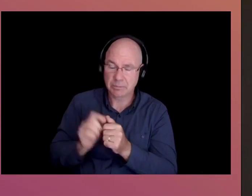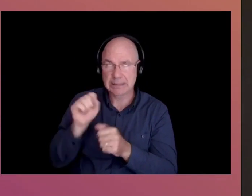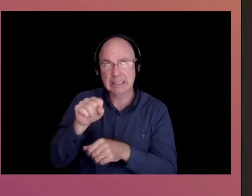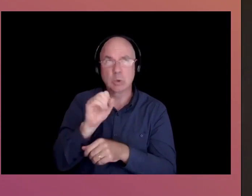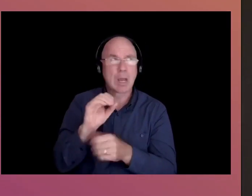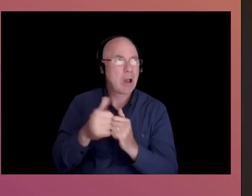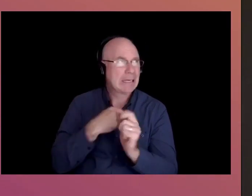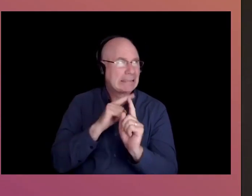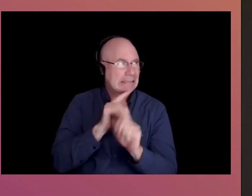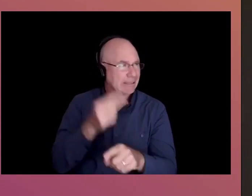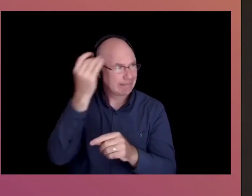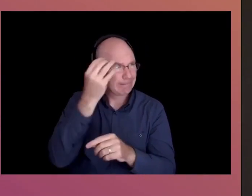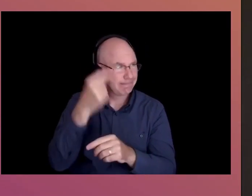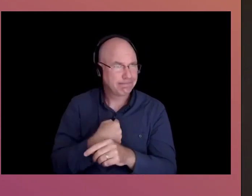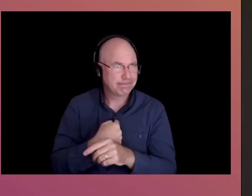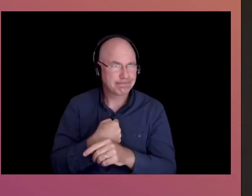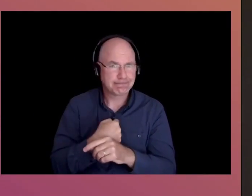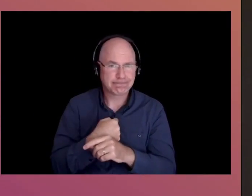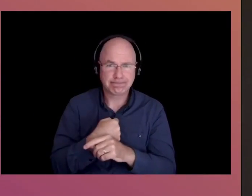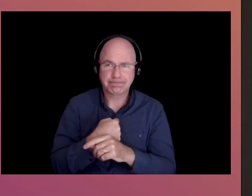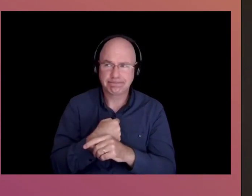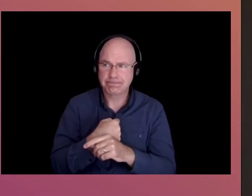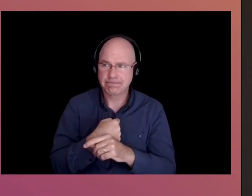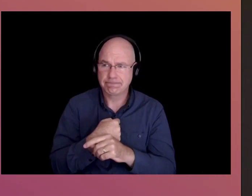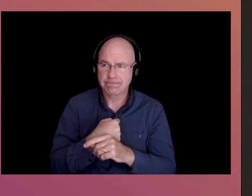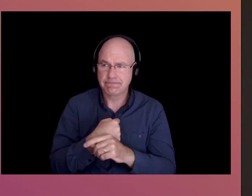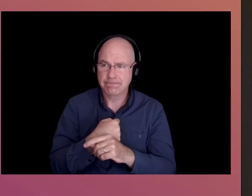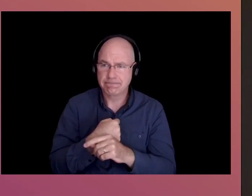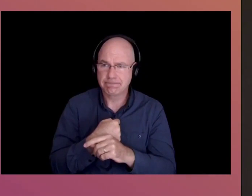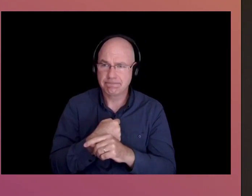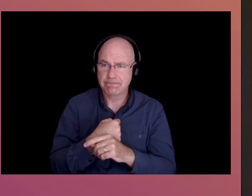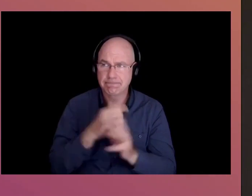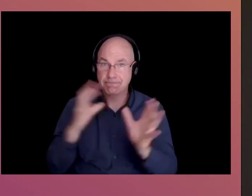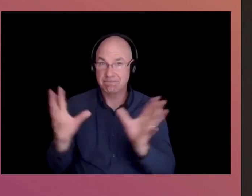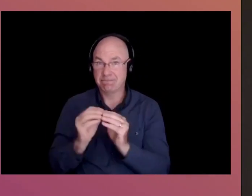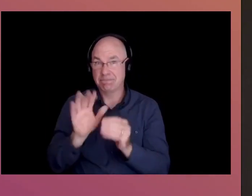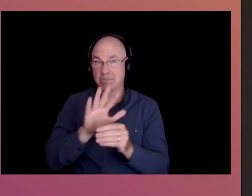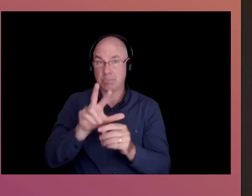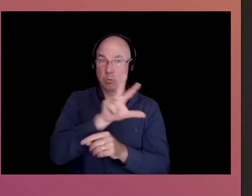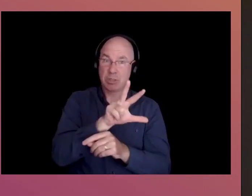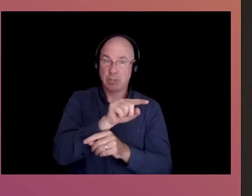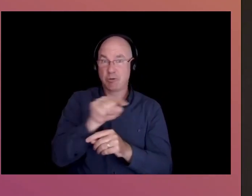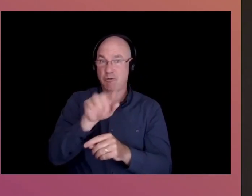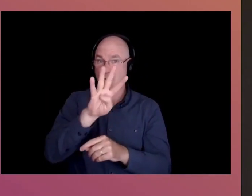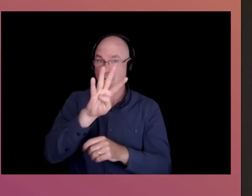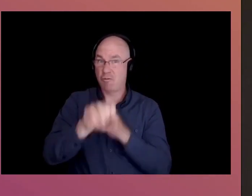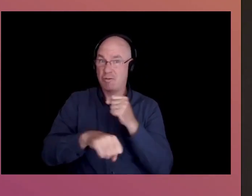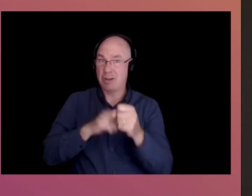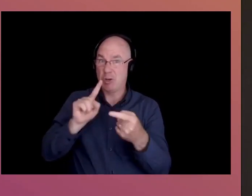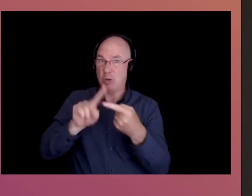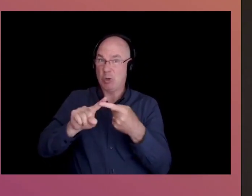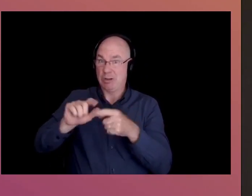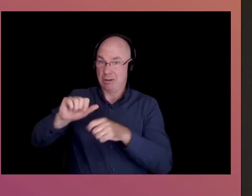how should I answer? So it took 3-4 years until we come to this point.